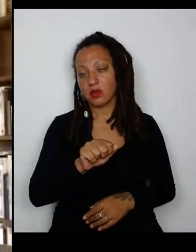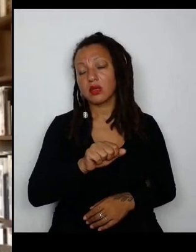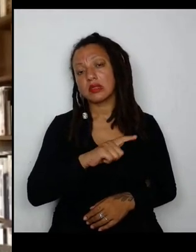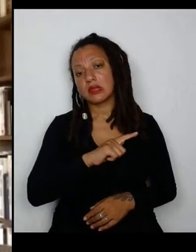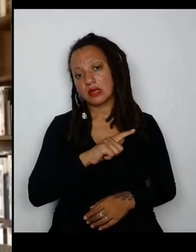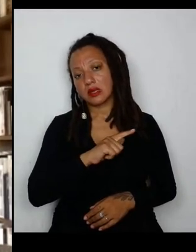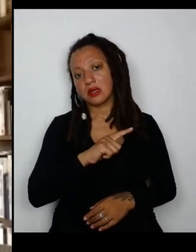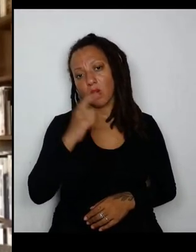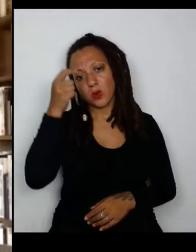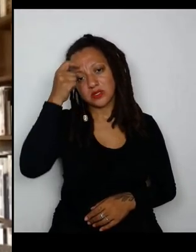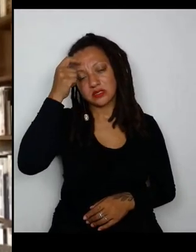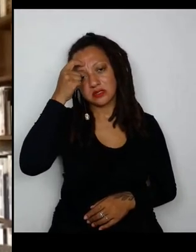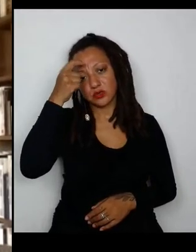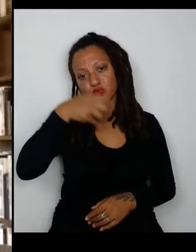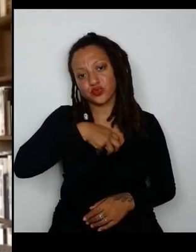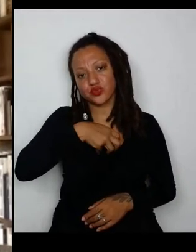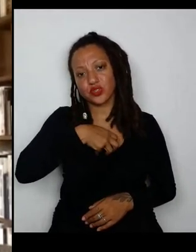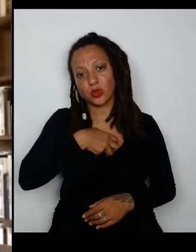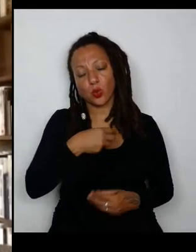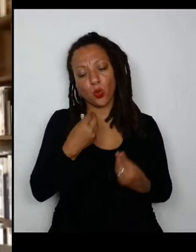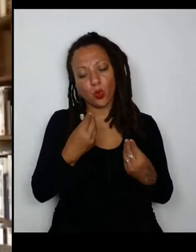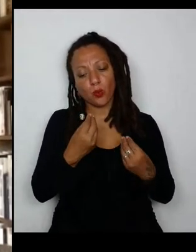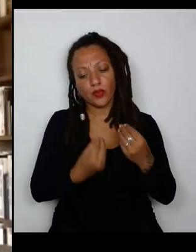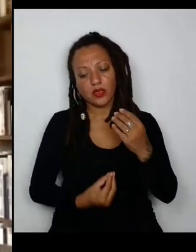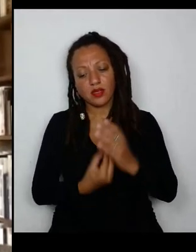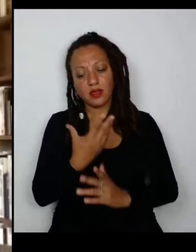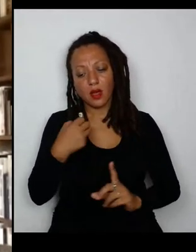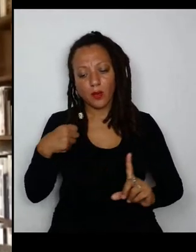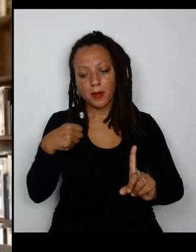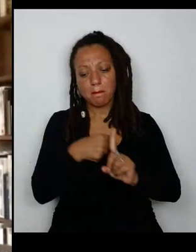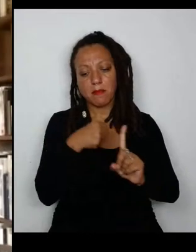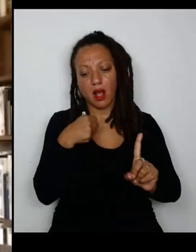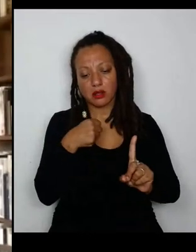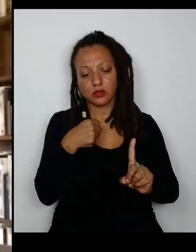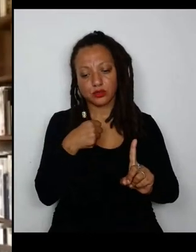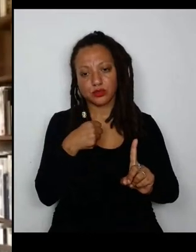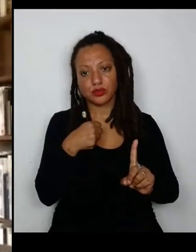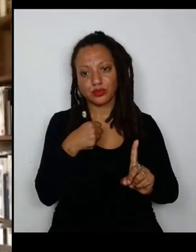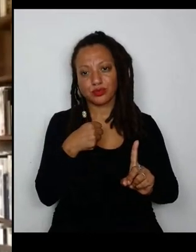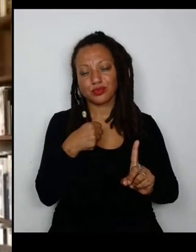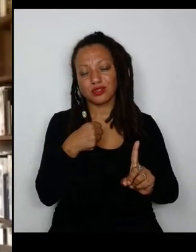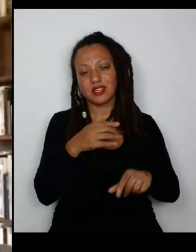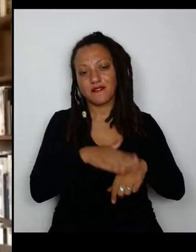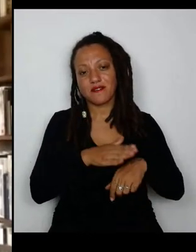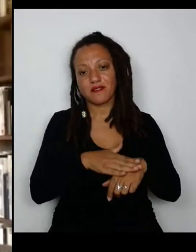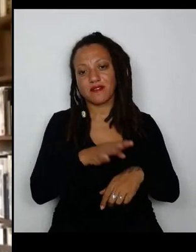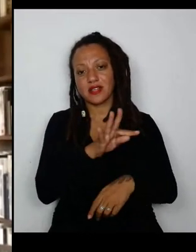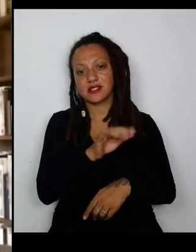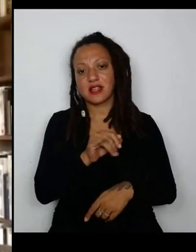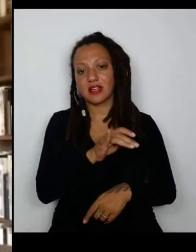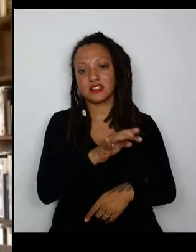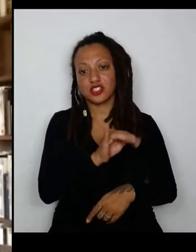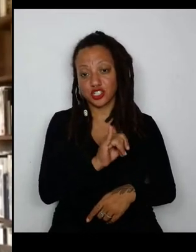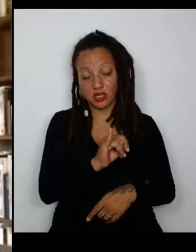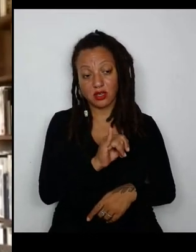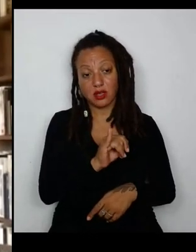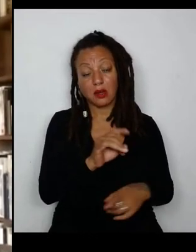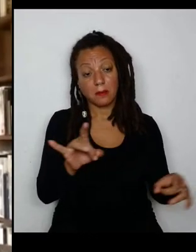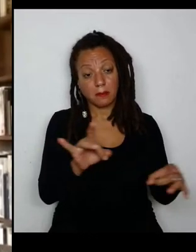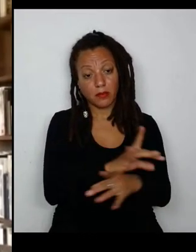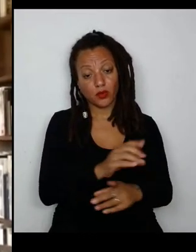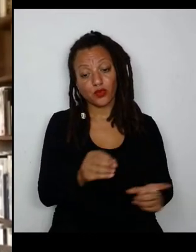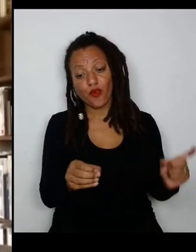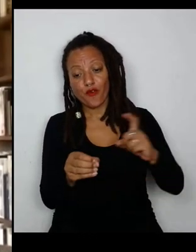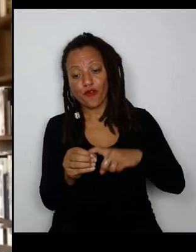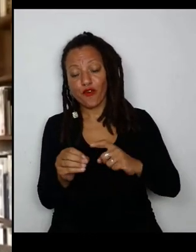tahitian works and come back to france as a successful artist was not really happening and so a